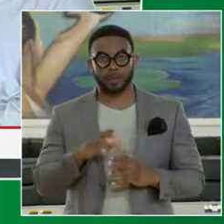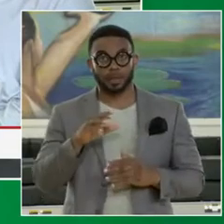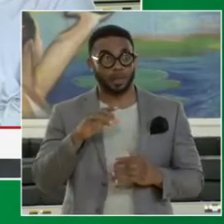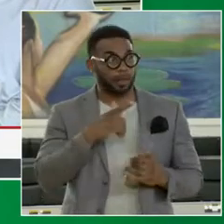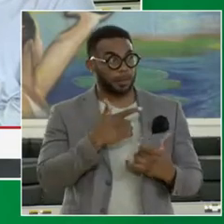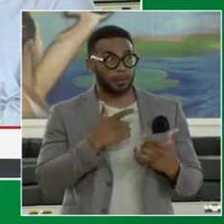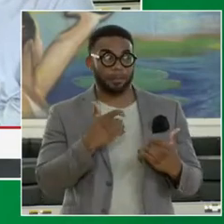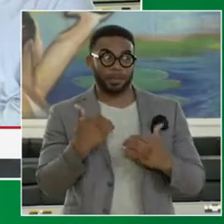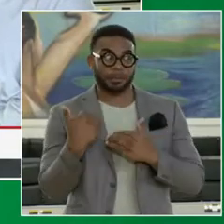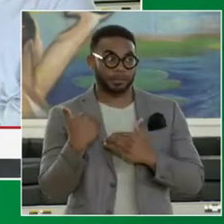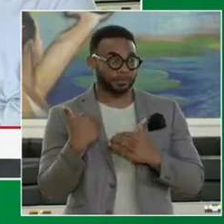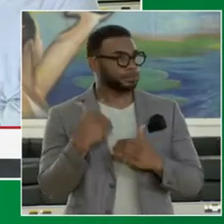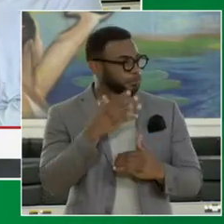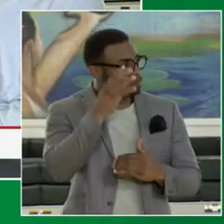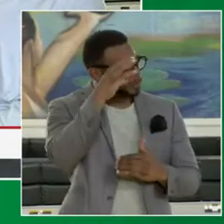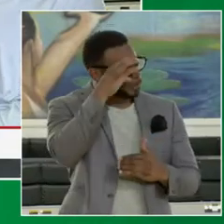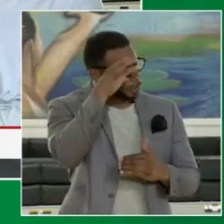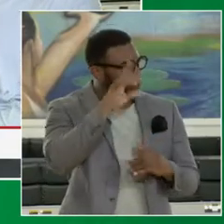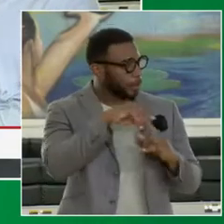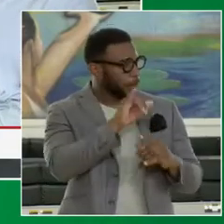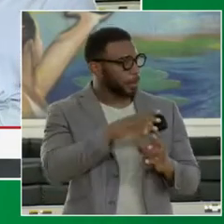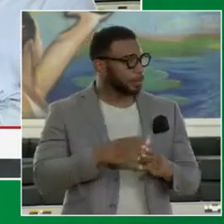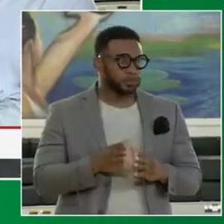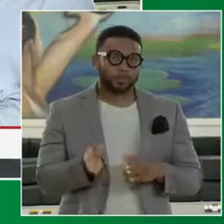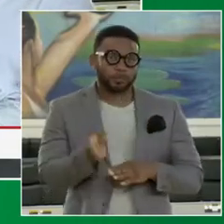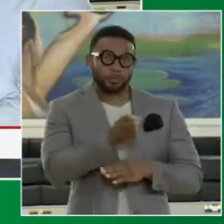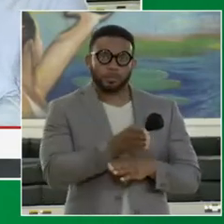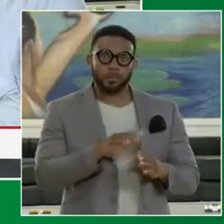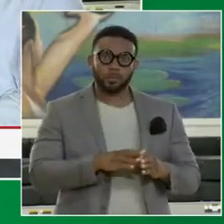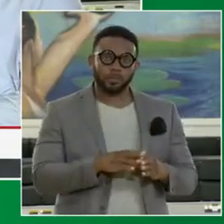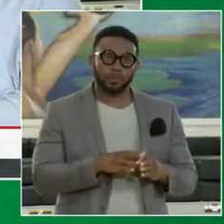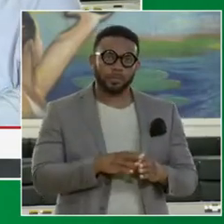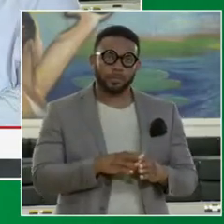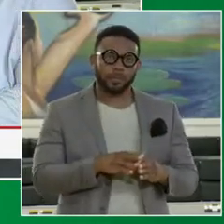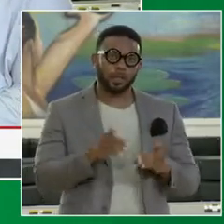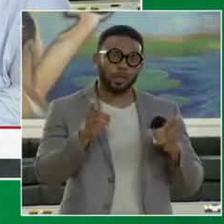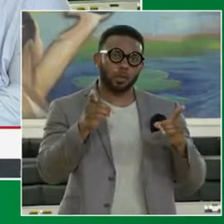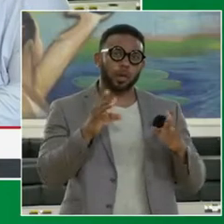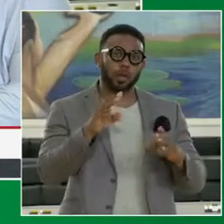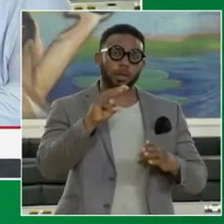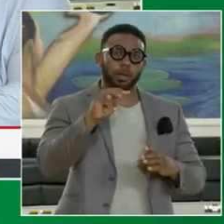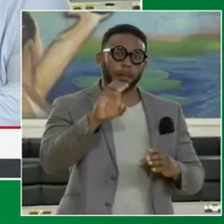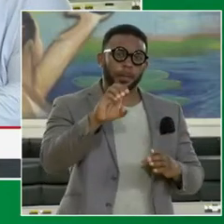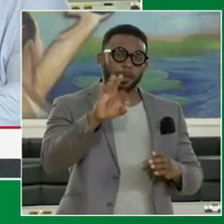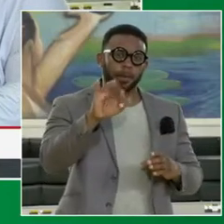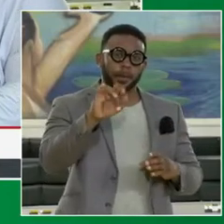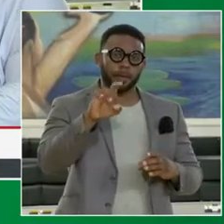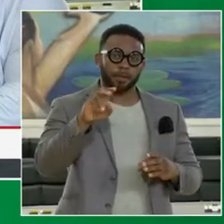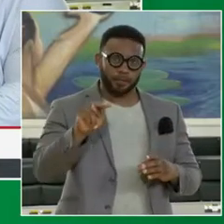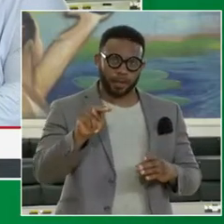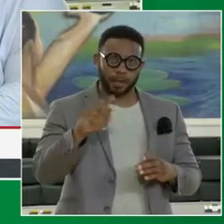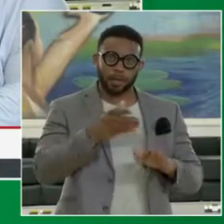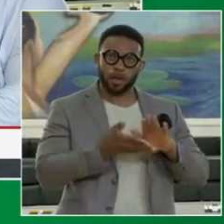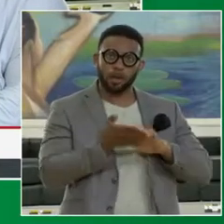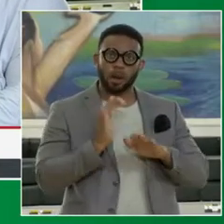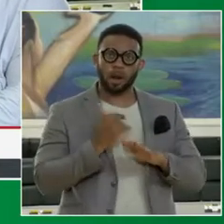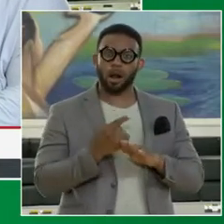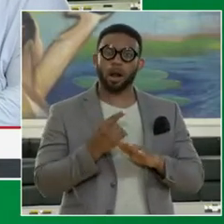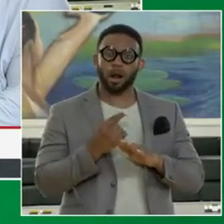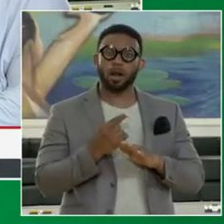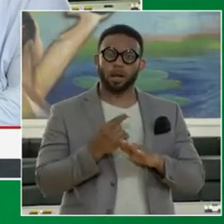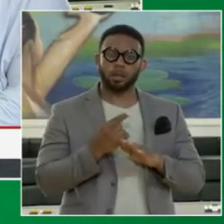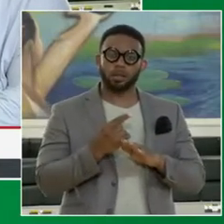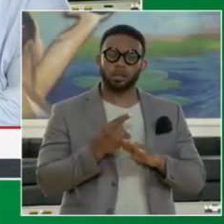huge job, and I'm not going to take her thunder. I'll let her talk about that. But we also have next to her Director McFadden, Dell McFadden, who runs our ONES